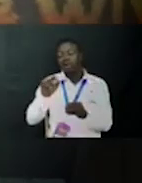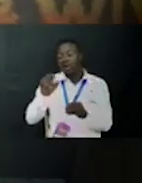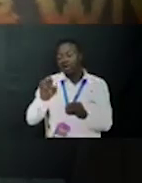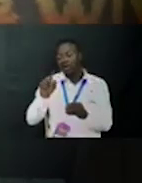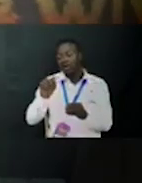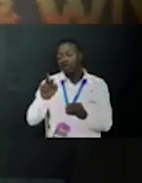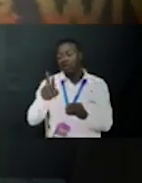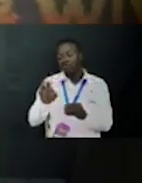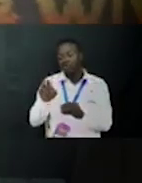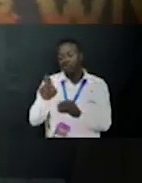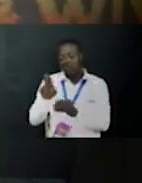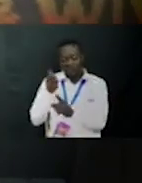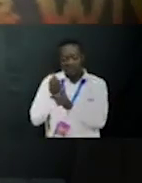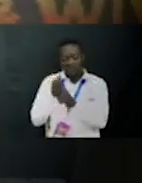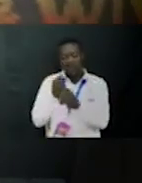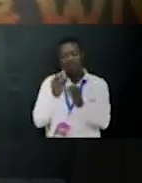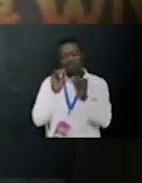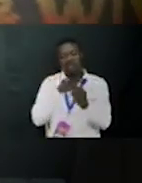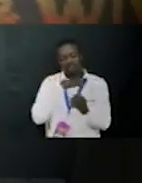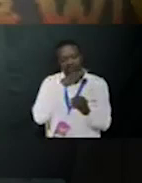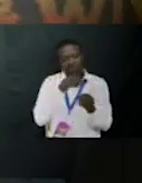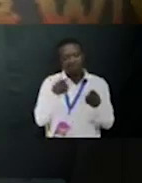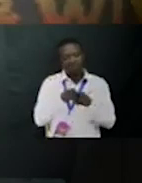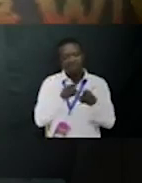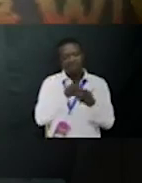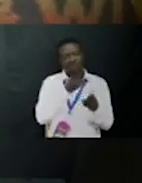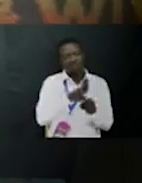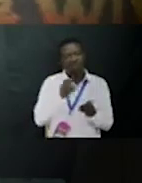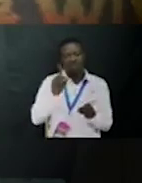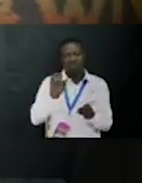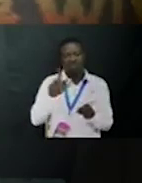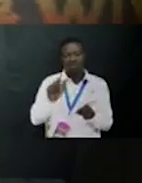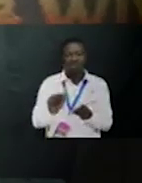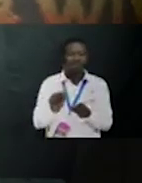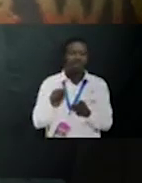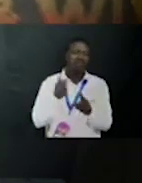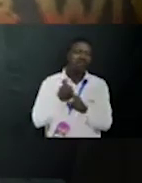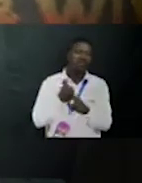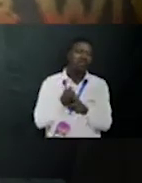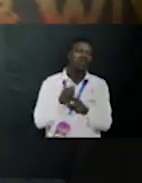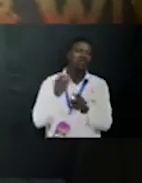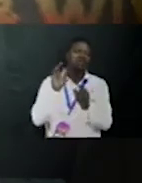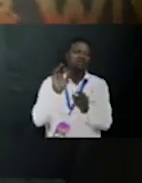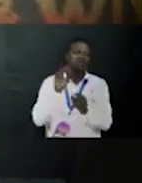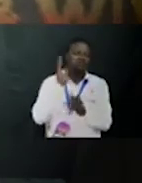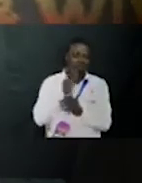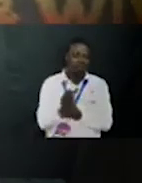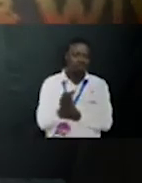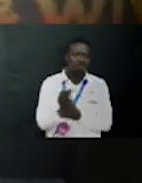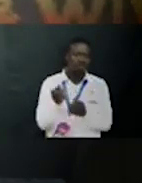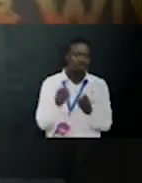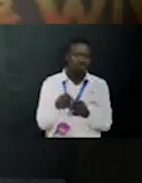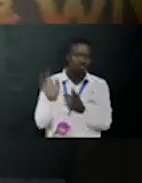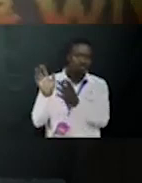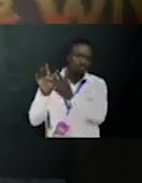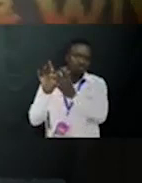gave a message on this, as well as our brother Dr. Della Kwampa. He also gave a message on this. When you contact